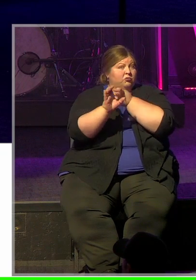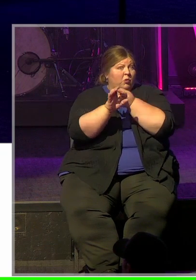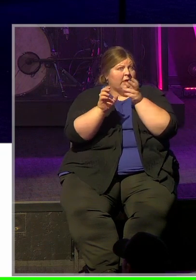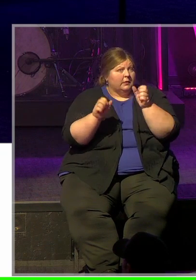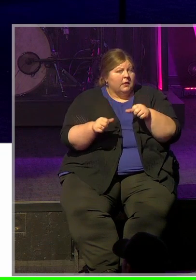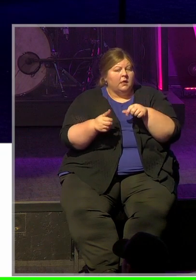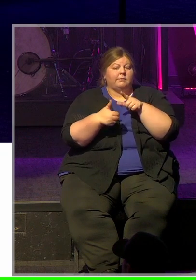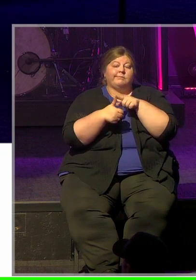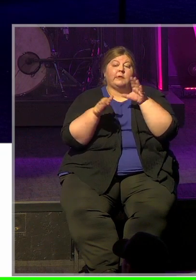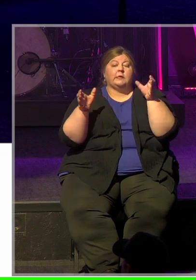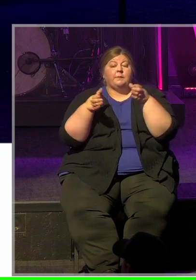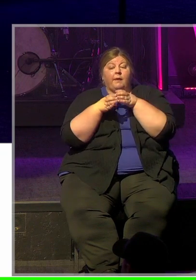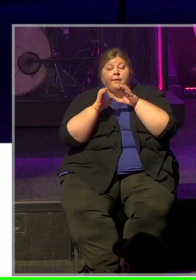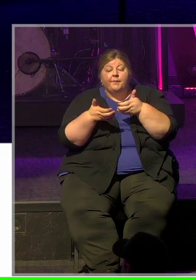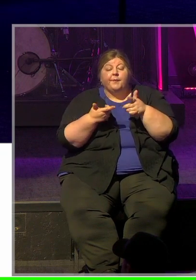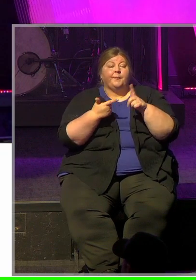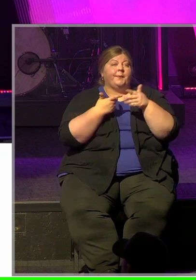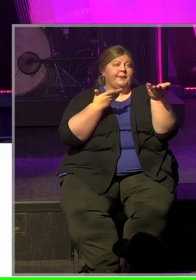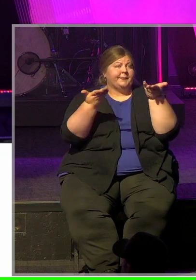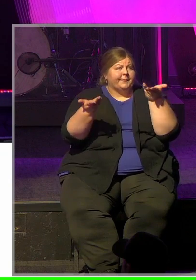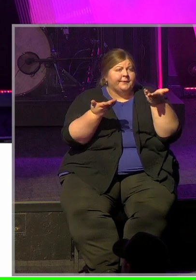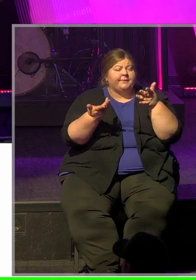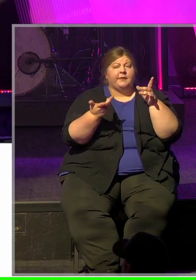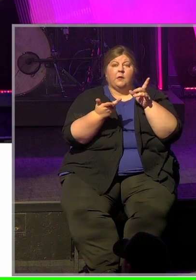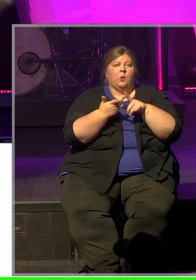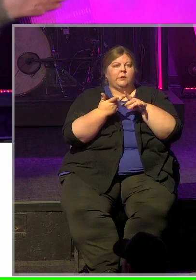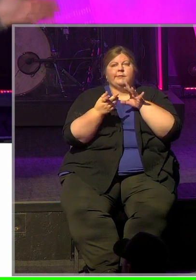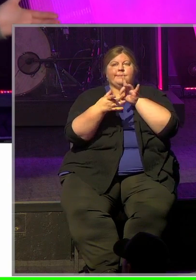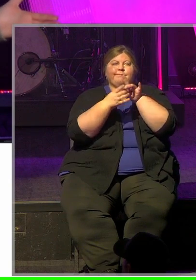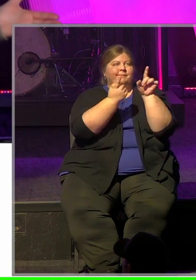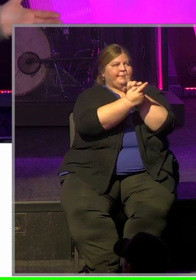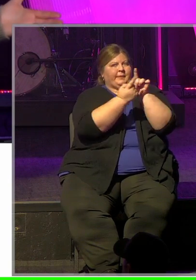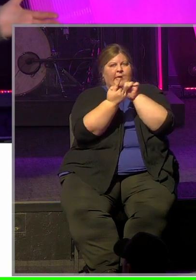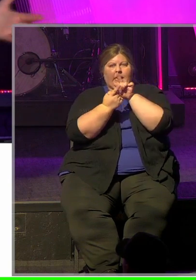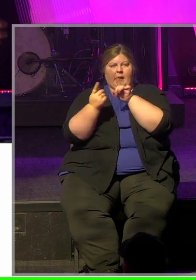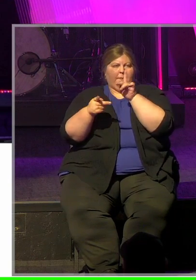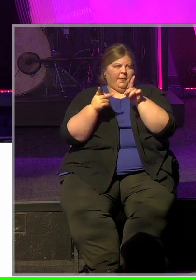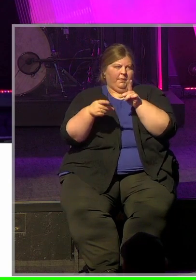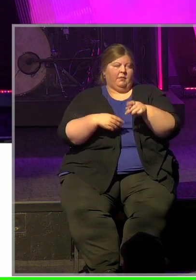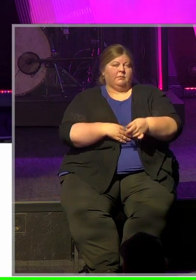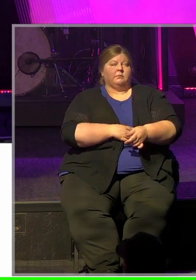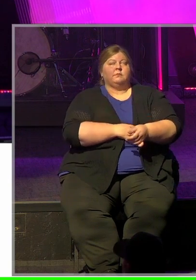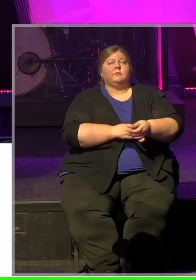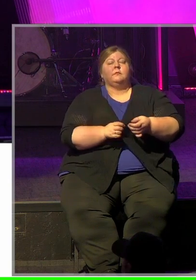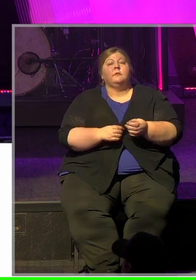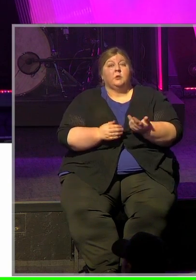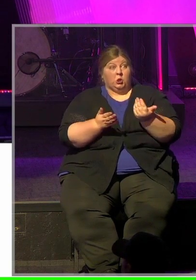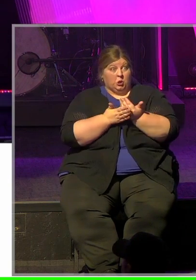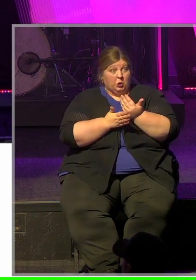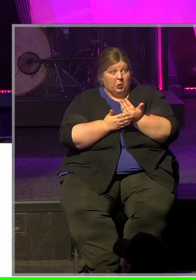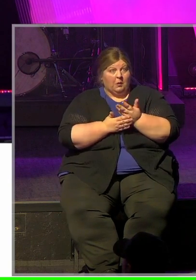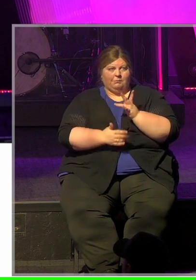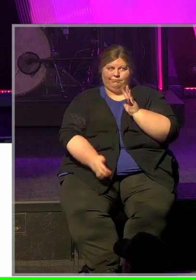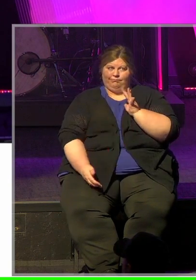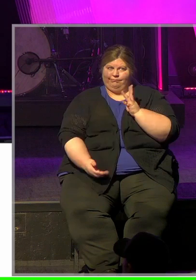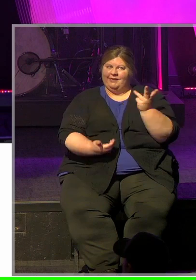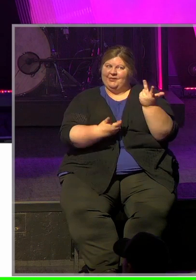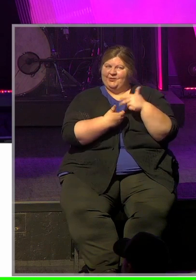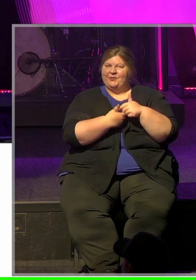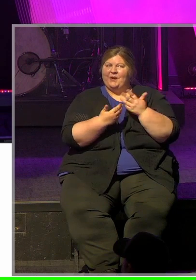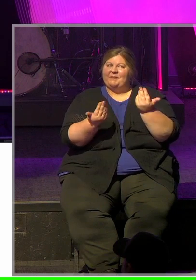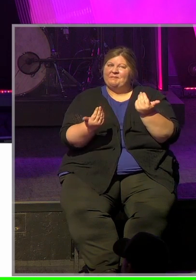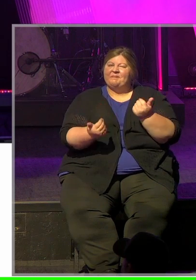in a small group or serving or just getting you connected with other people at the church. So if you're new, we'd love for you to join us for